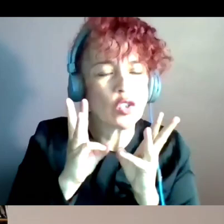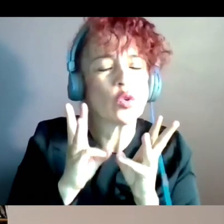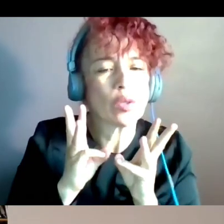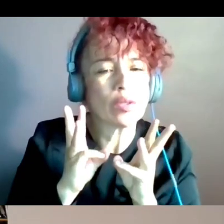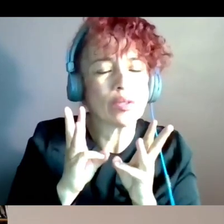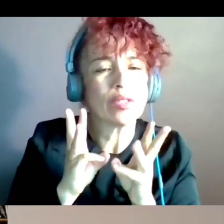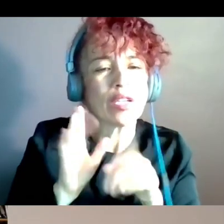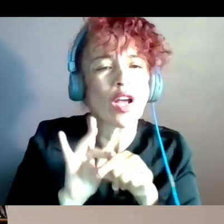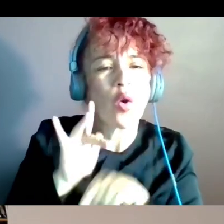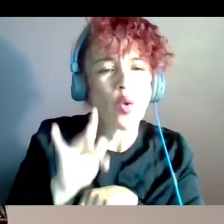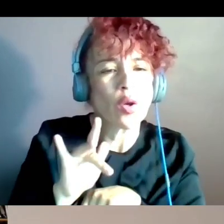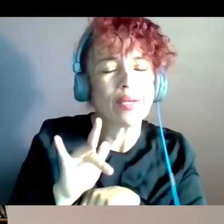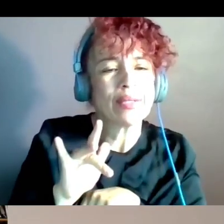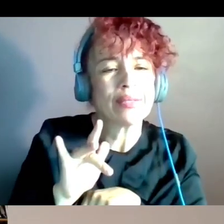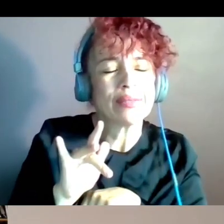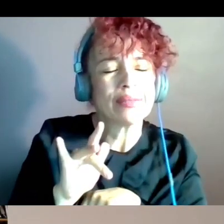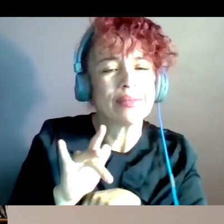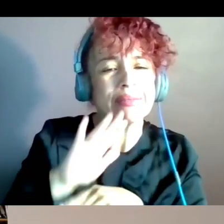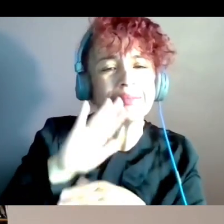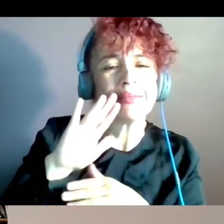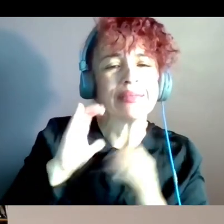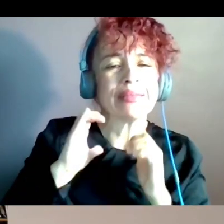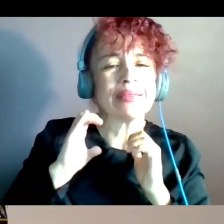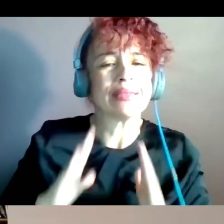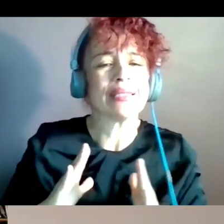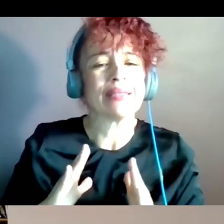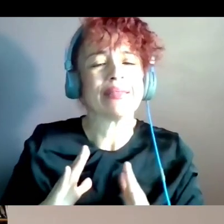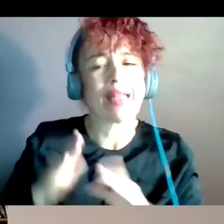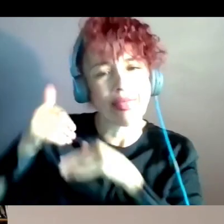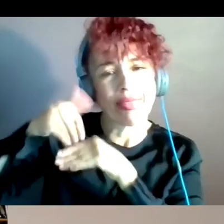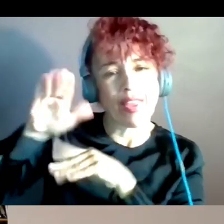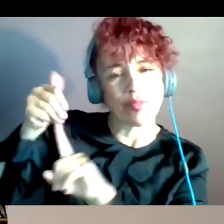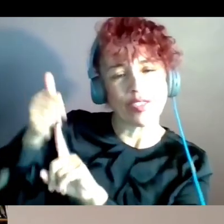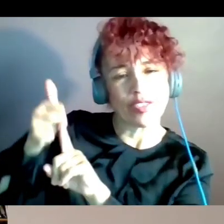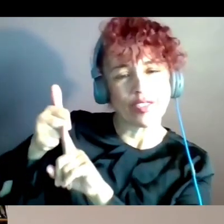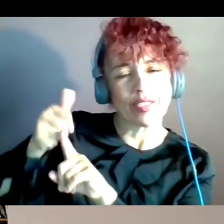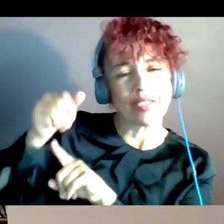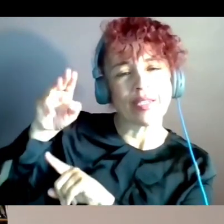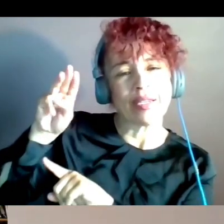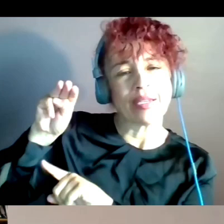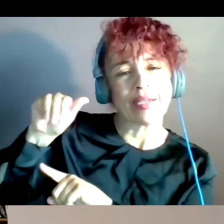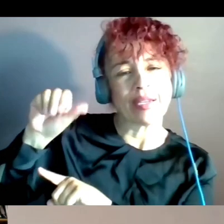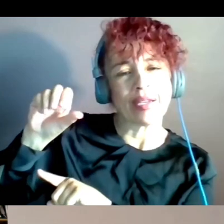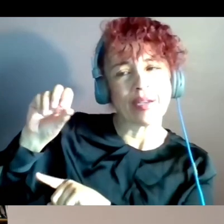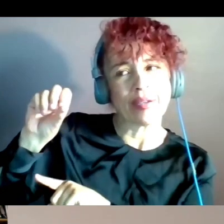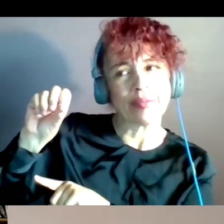the early citizens fed themselves from American chestnuts.